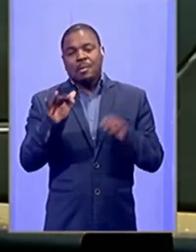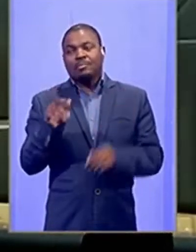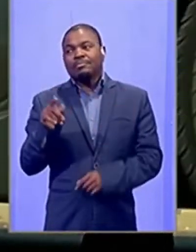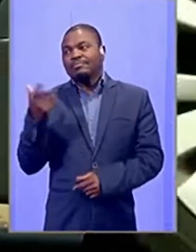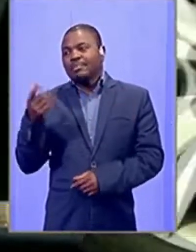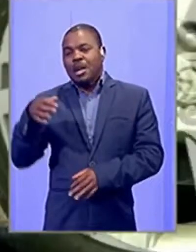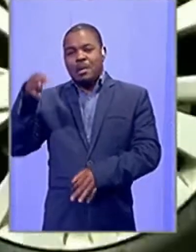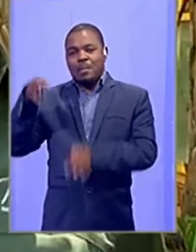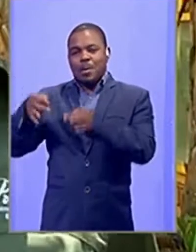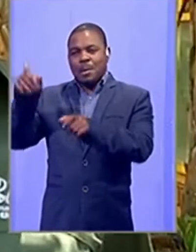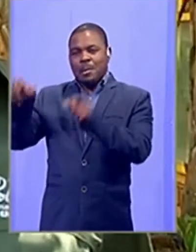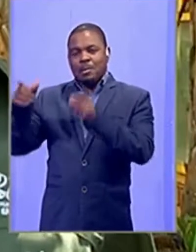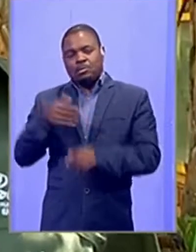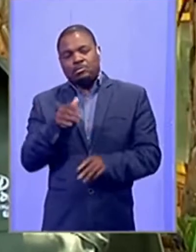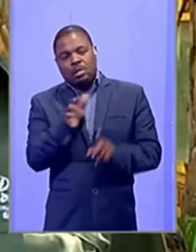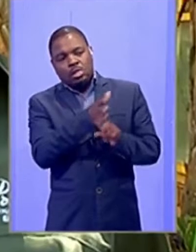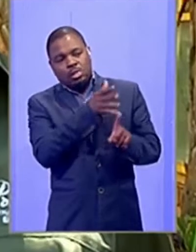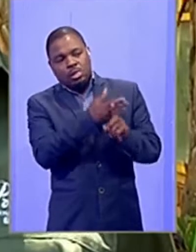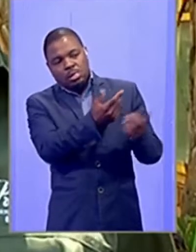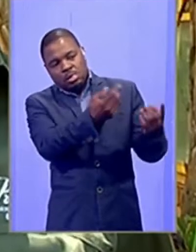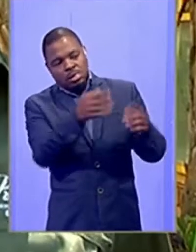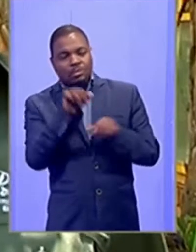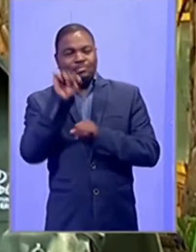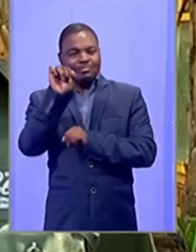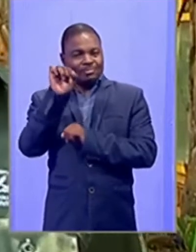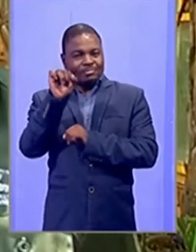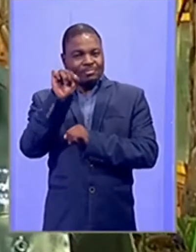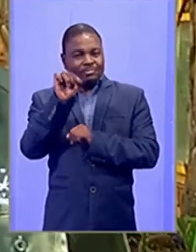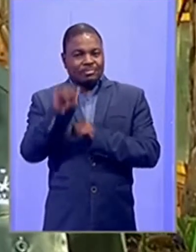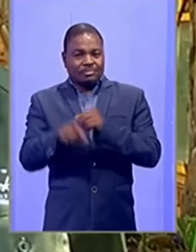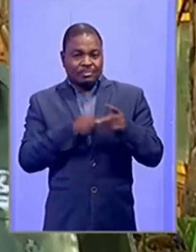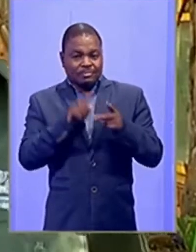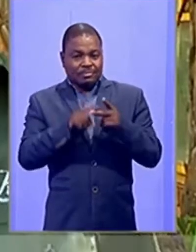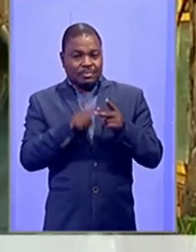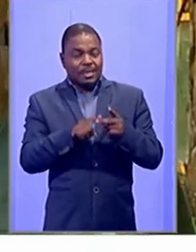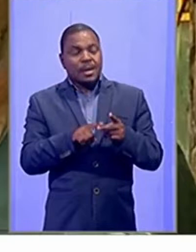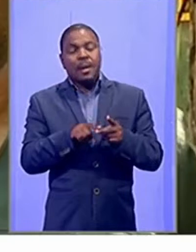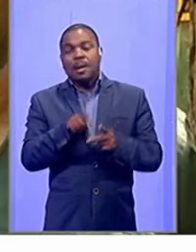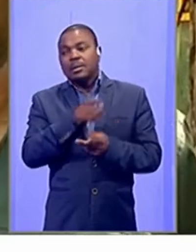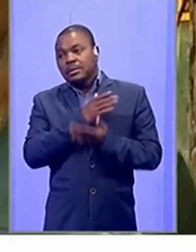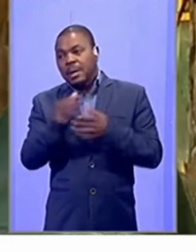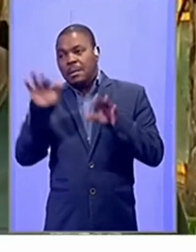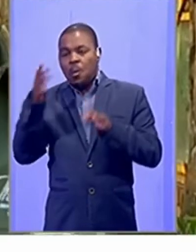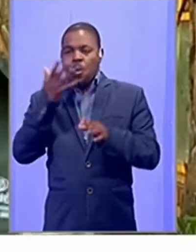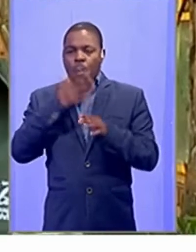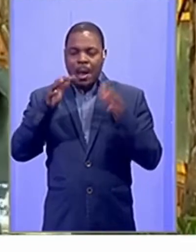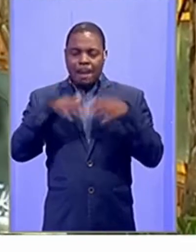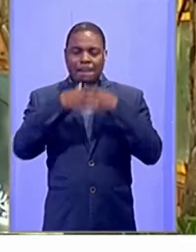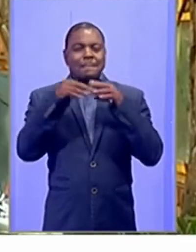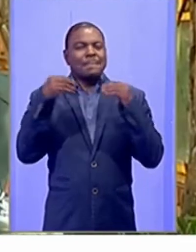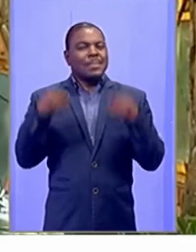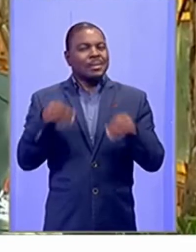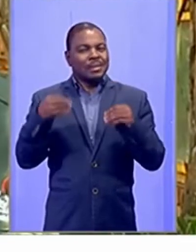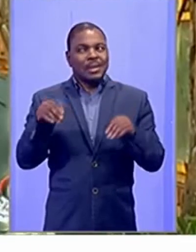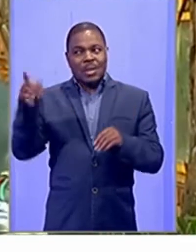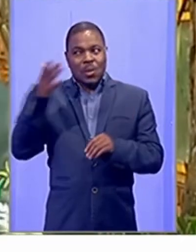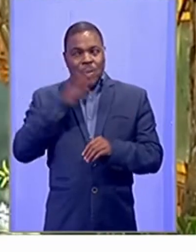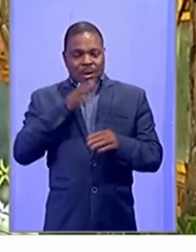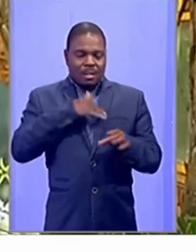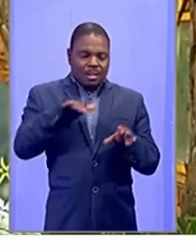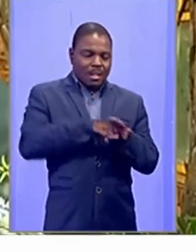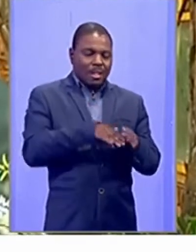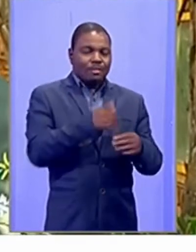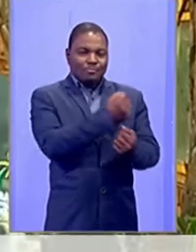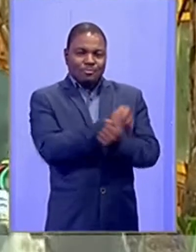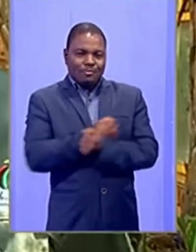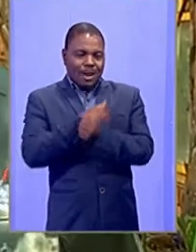ke boradipolotiki le batho ba e le goreng ba nyaka di-business mo gore re berekiše dithraka tša bona go